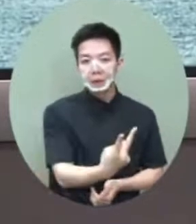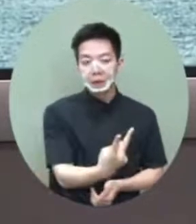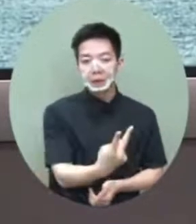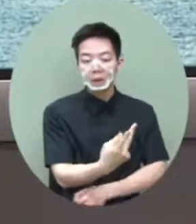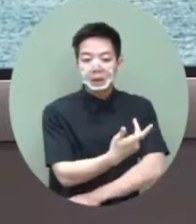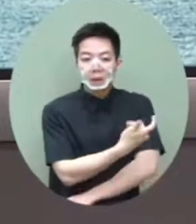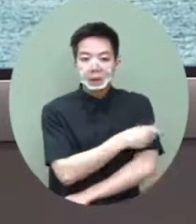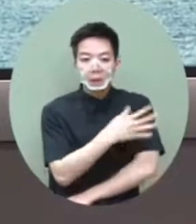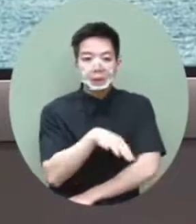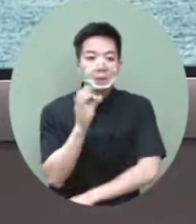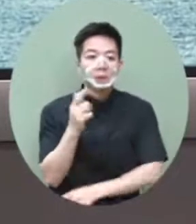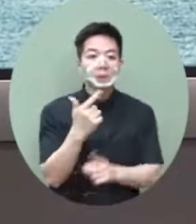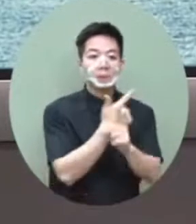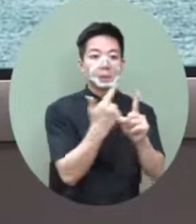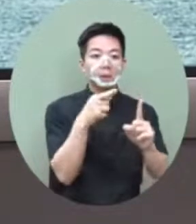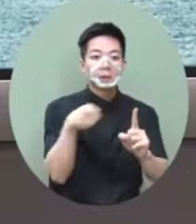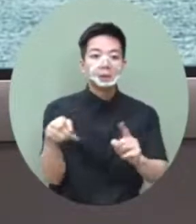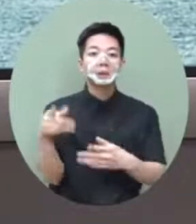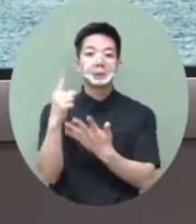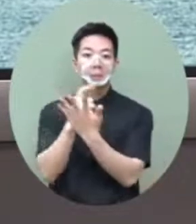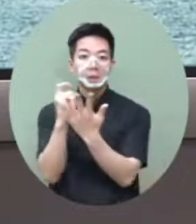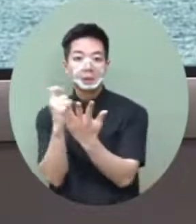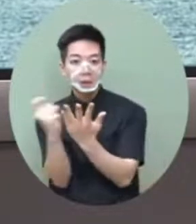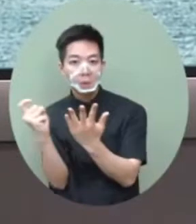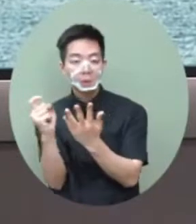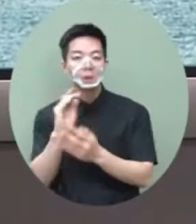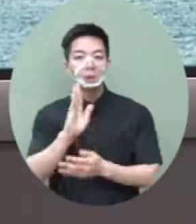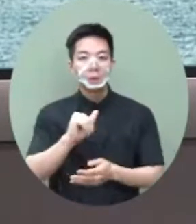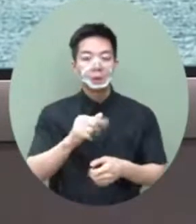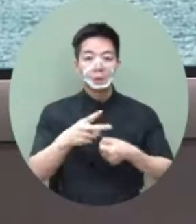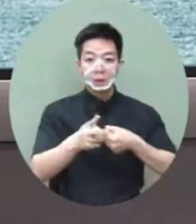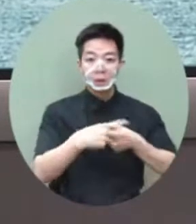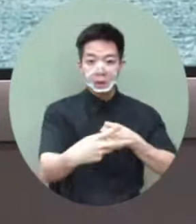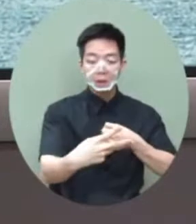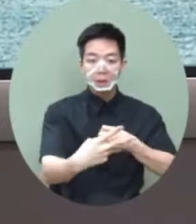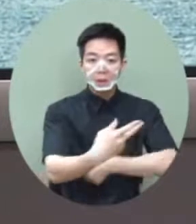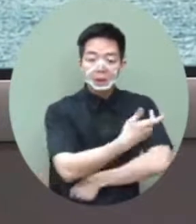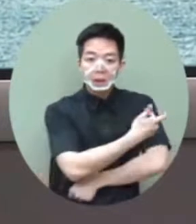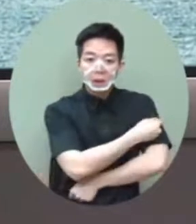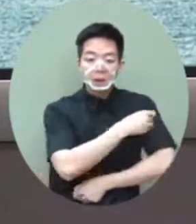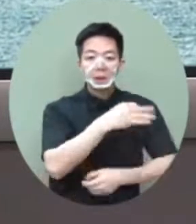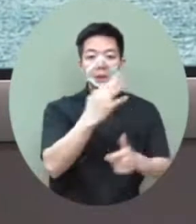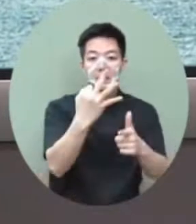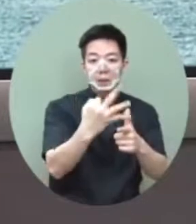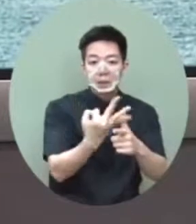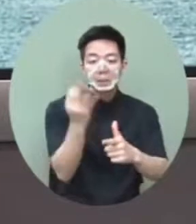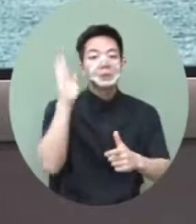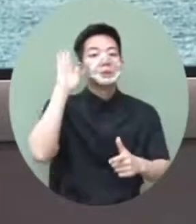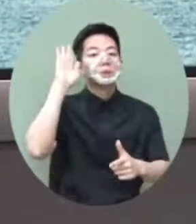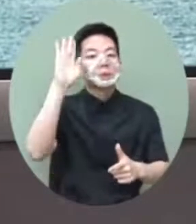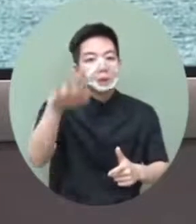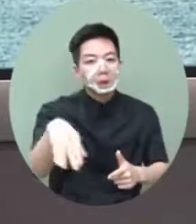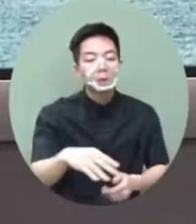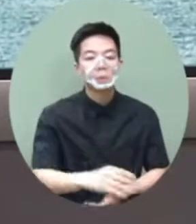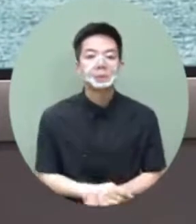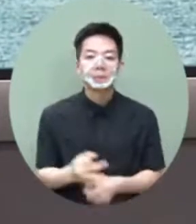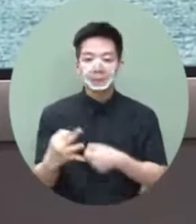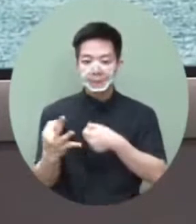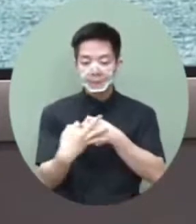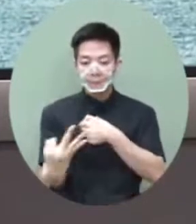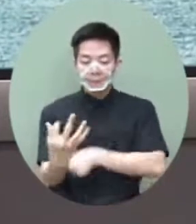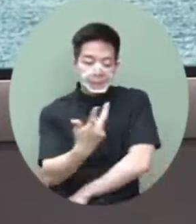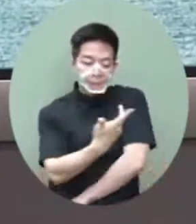designated clinic as well as oral medication. As I've said, that we have revised